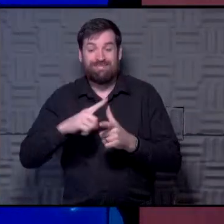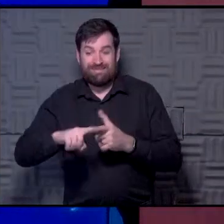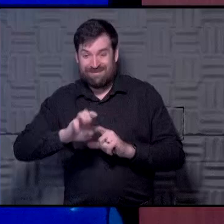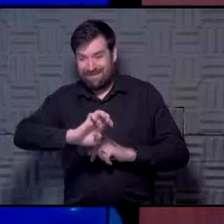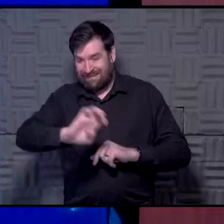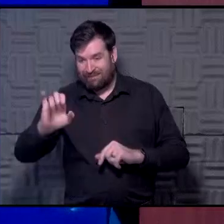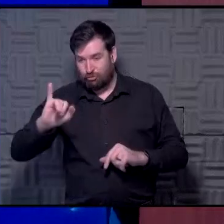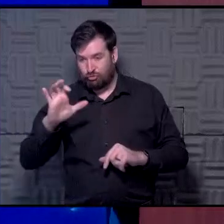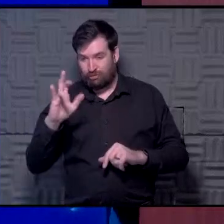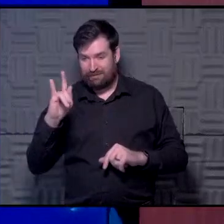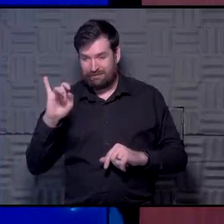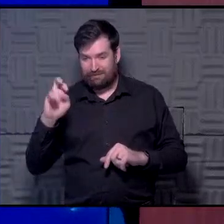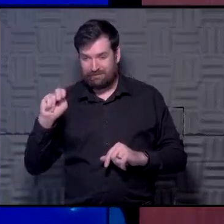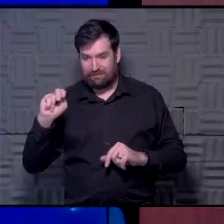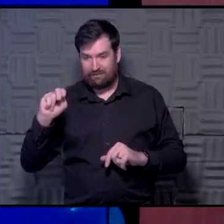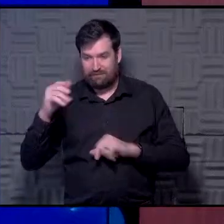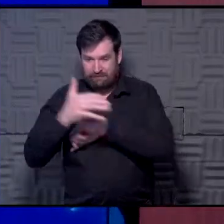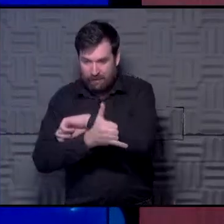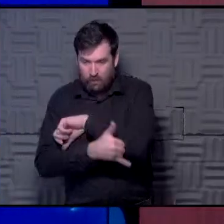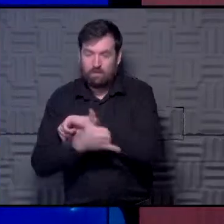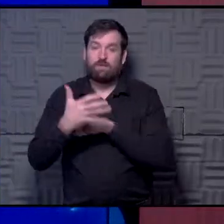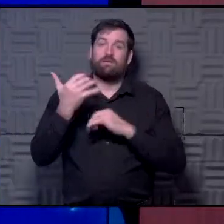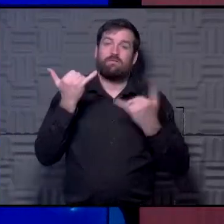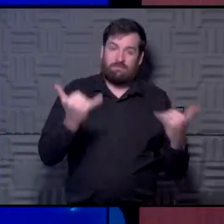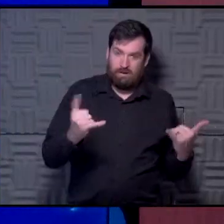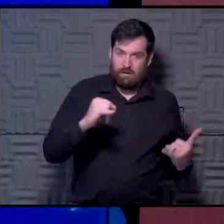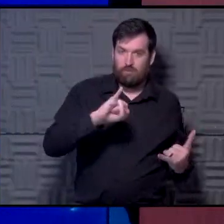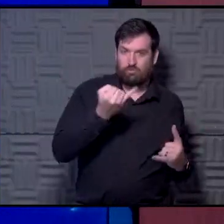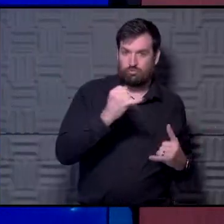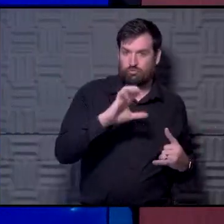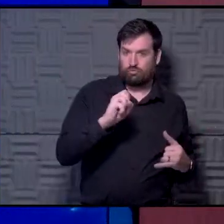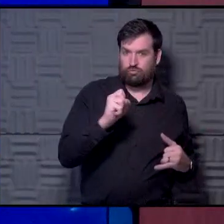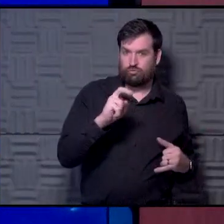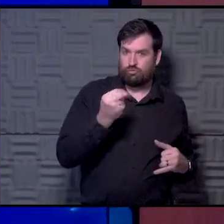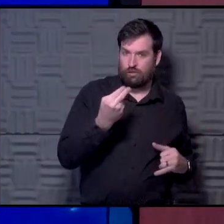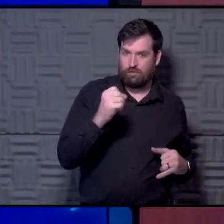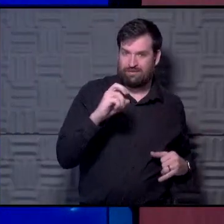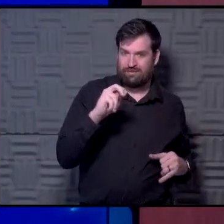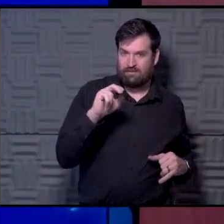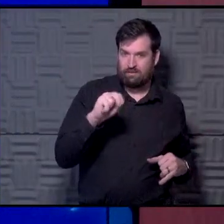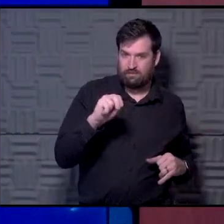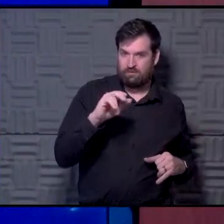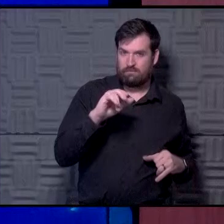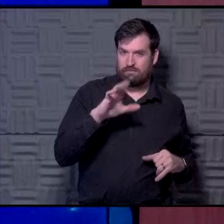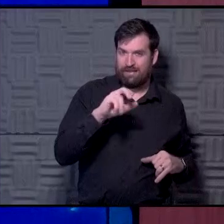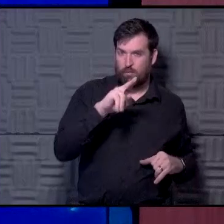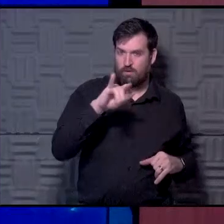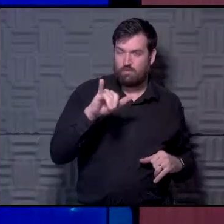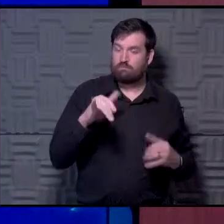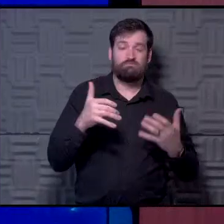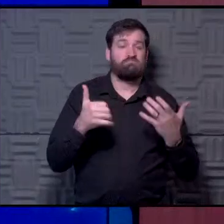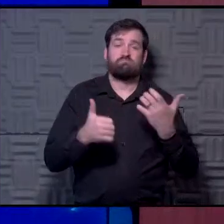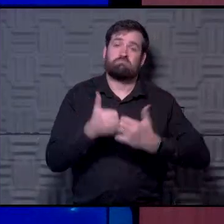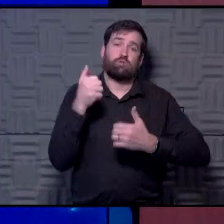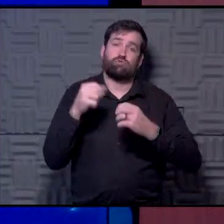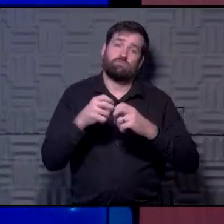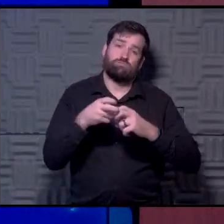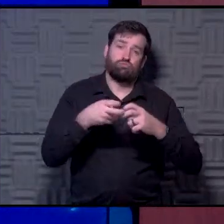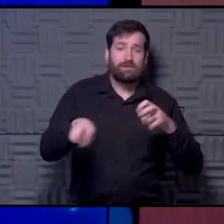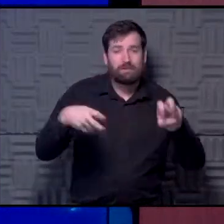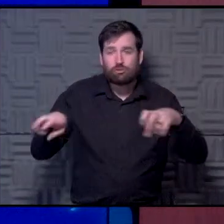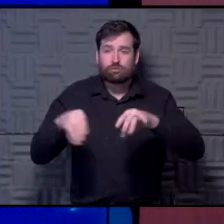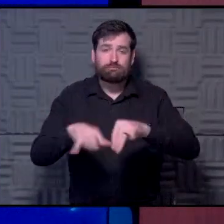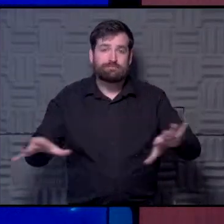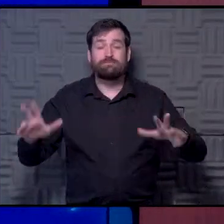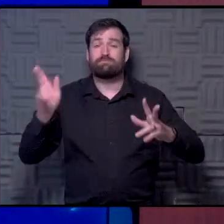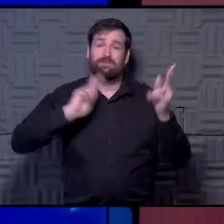eastern Jackson County area. And then now it's in the Johnson County area. And my guess is it's just where the virus is having the most transmission and where